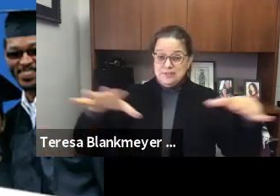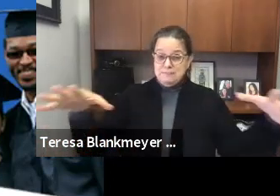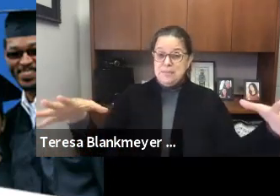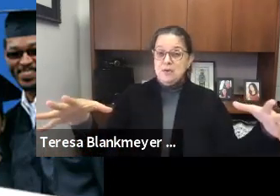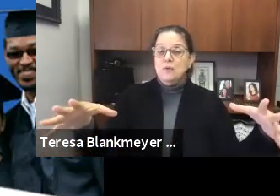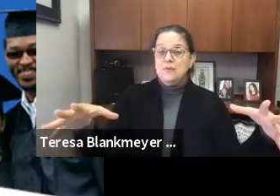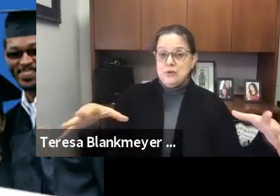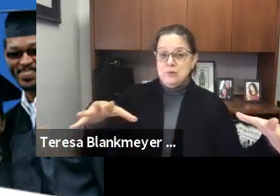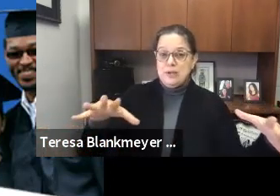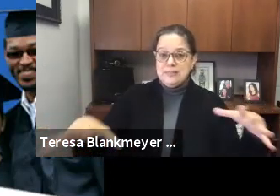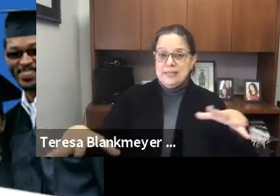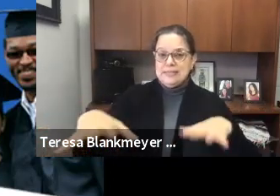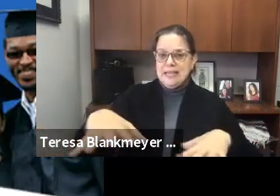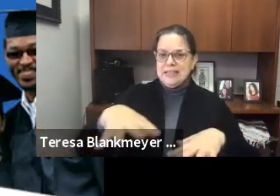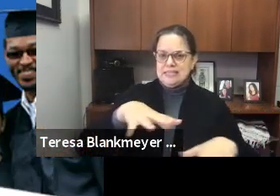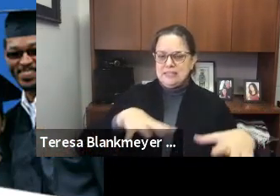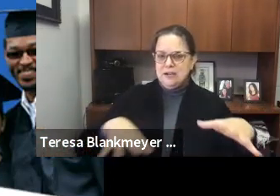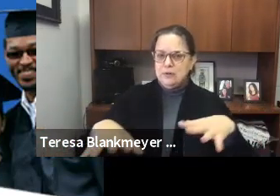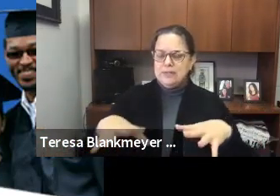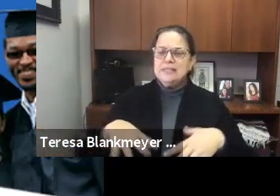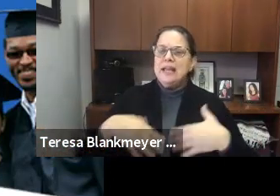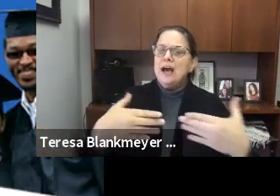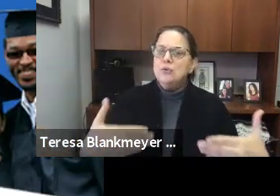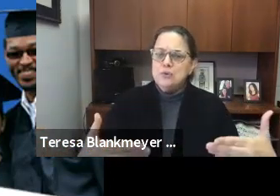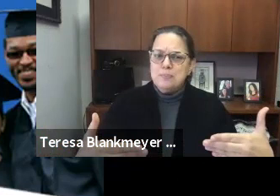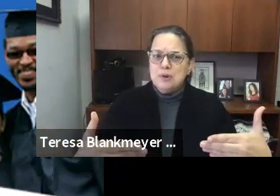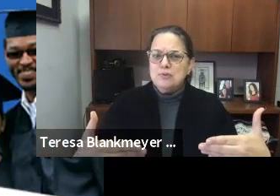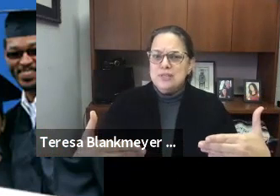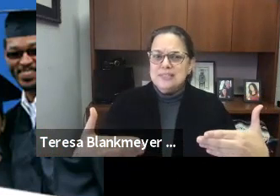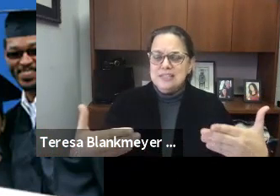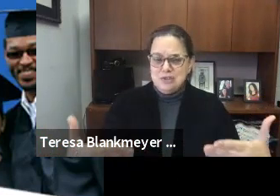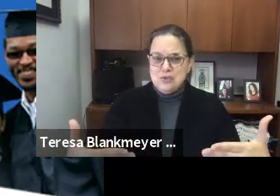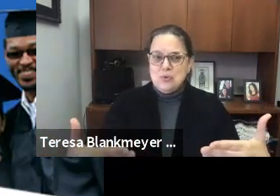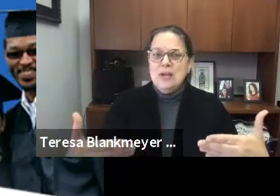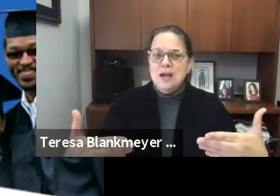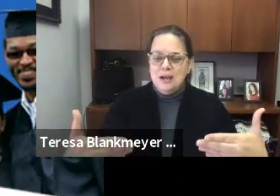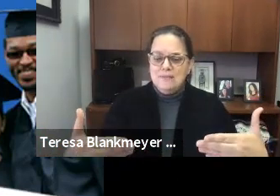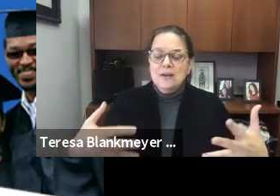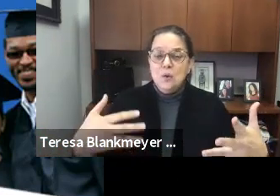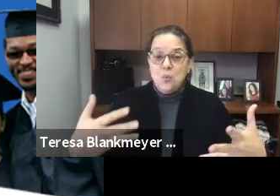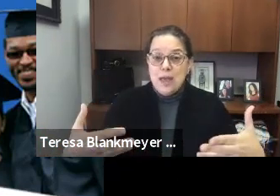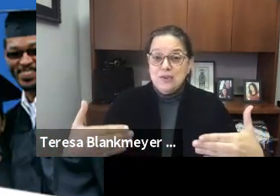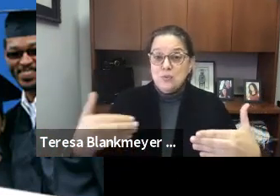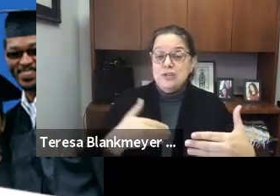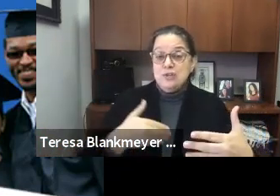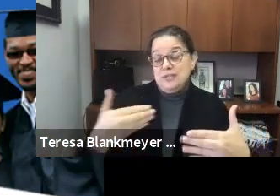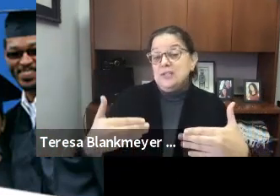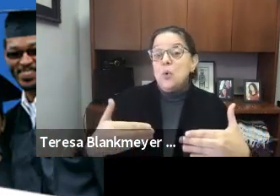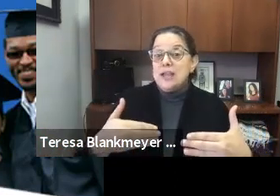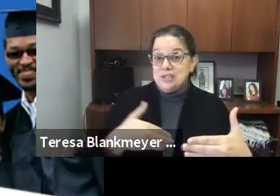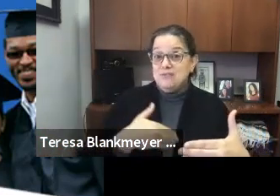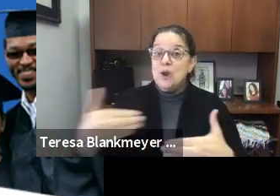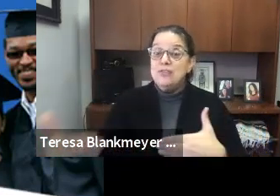which gives a big overview about science, ethics, and governance, and how to approach this issue of whether we should,